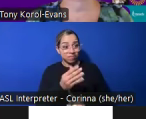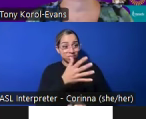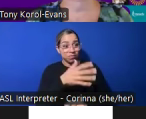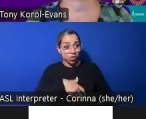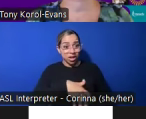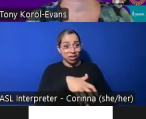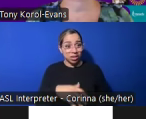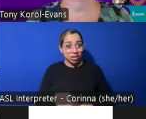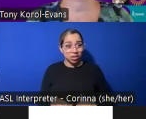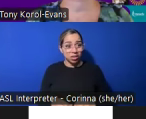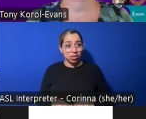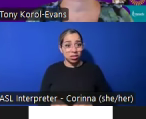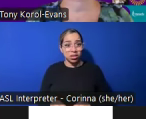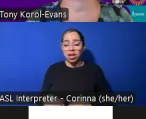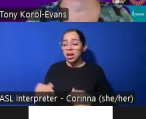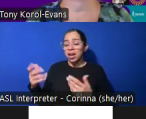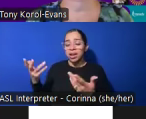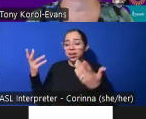I don't know. I can't.